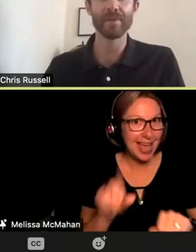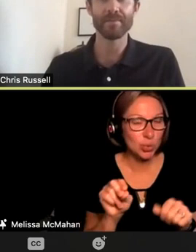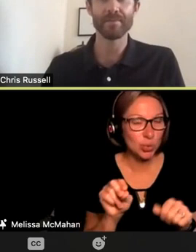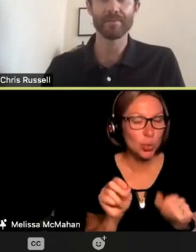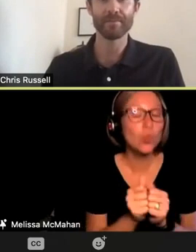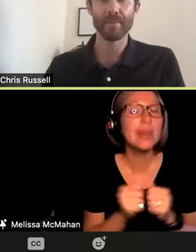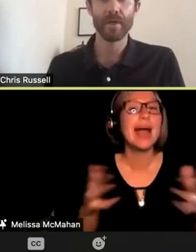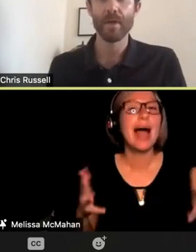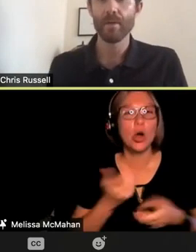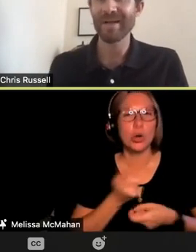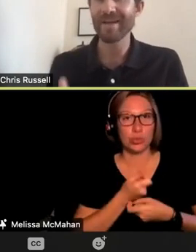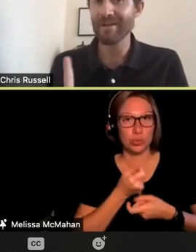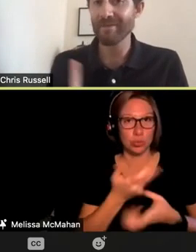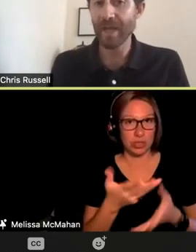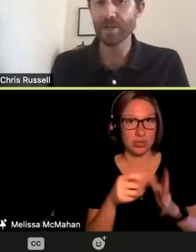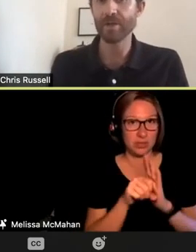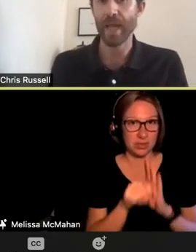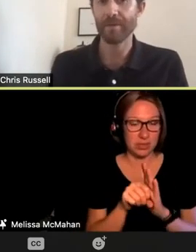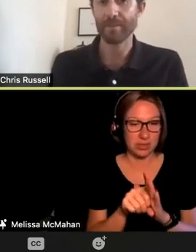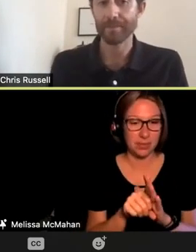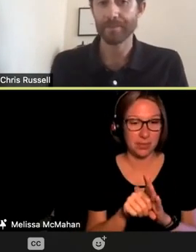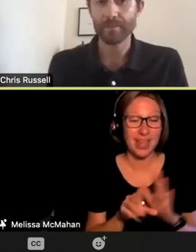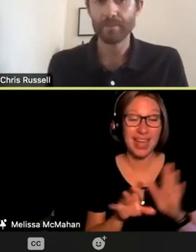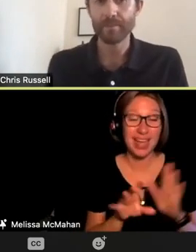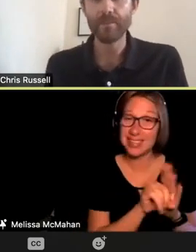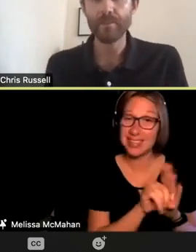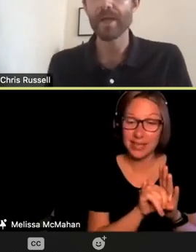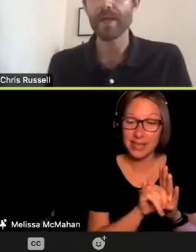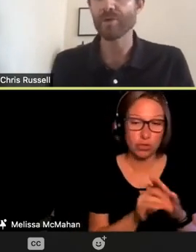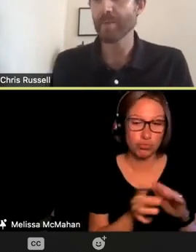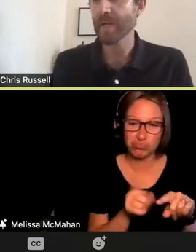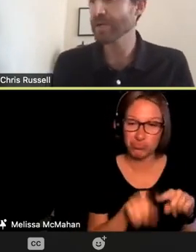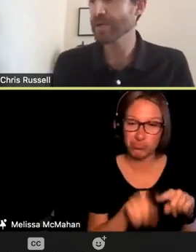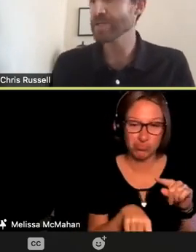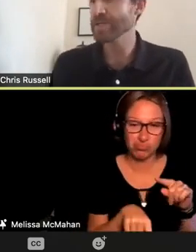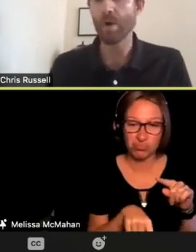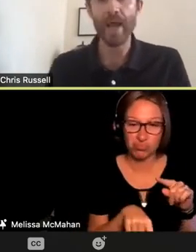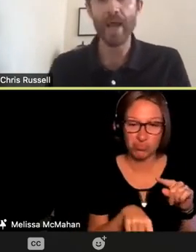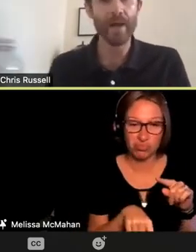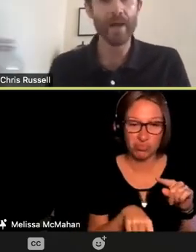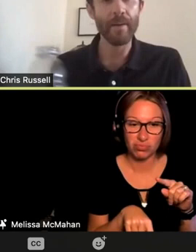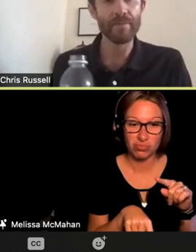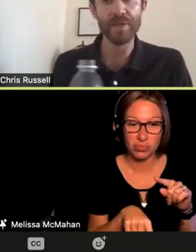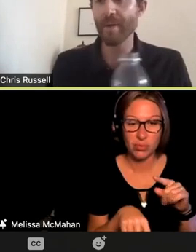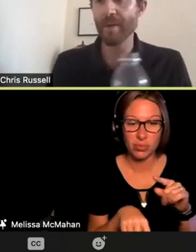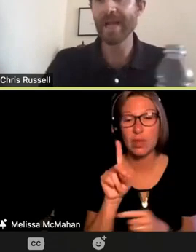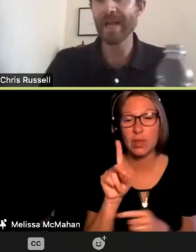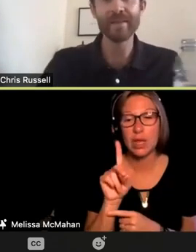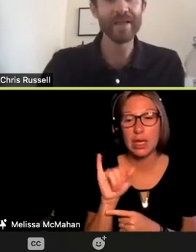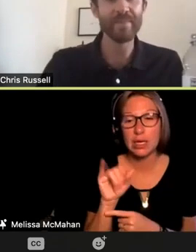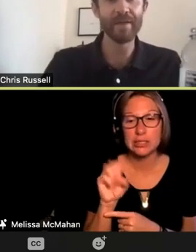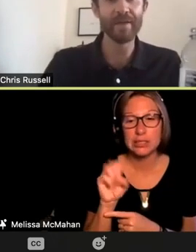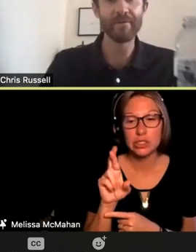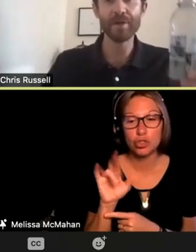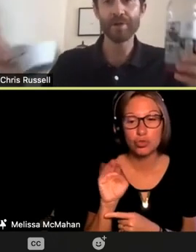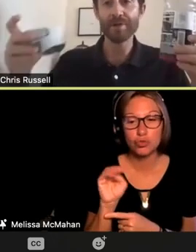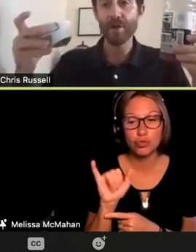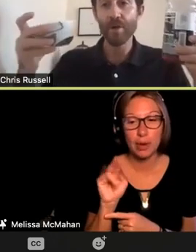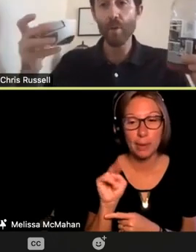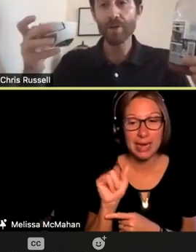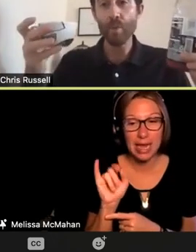expressive symbolism, but identification you can't. And discrimination is more like discriminating things by